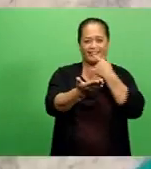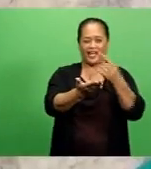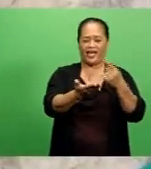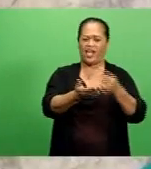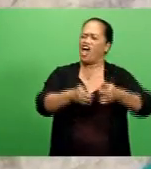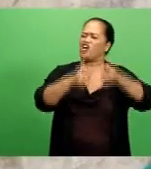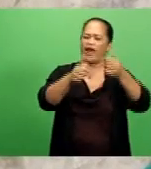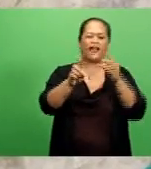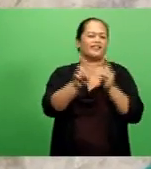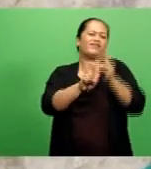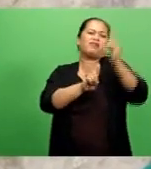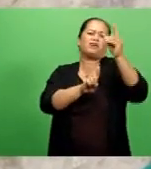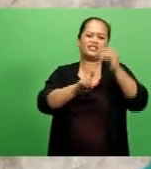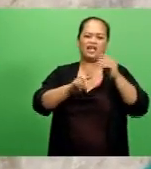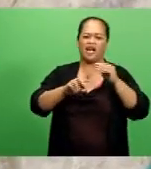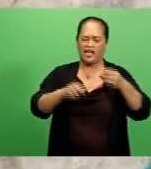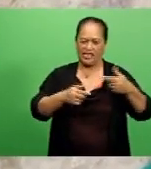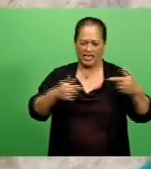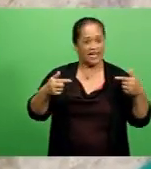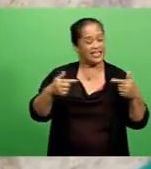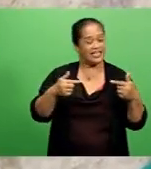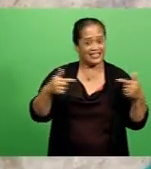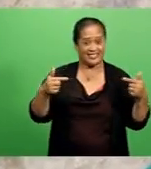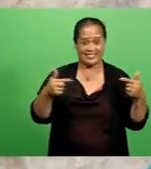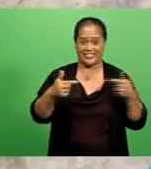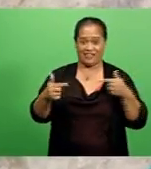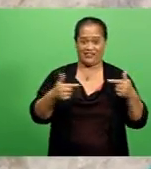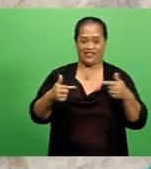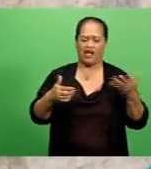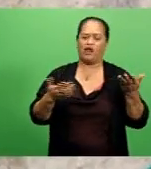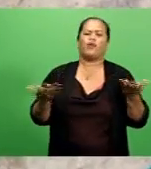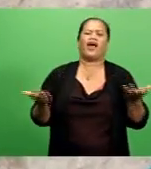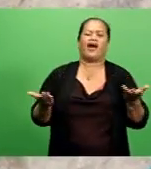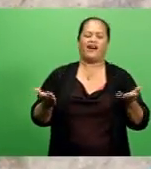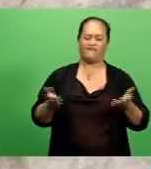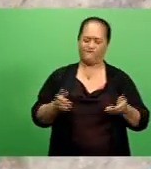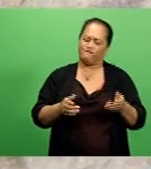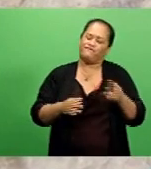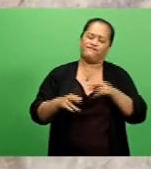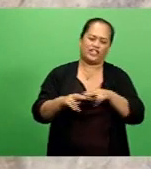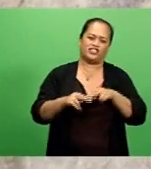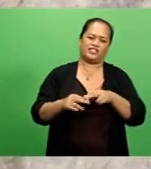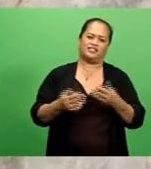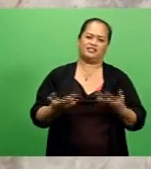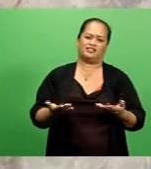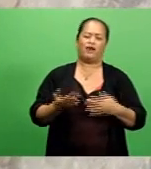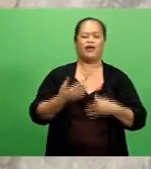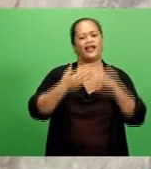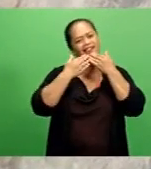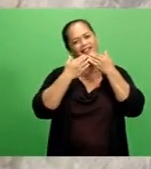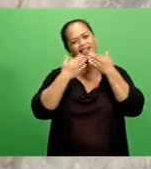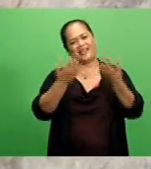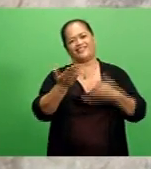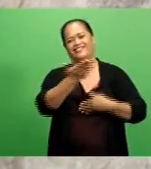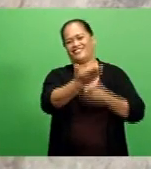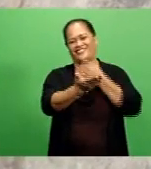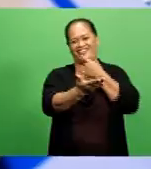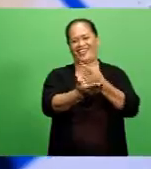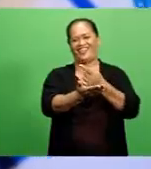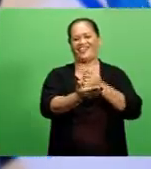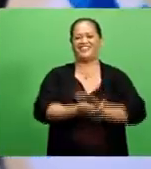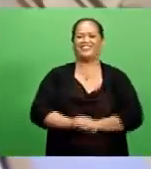Fiji. I want to thank those organizing the 7 series because I think it is good for local sevens teams.